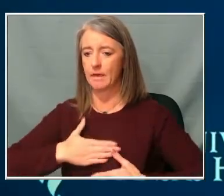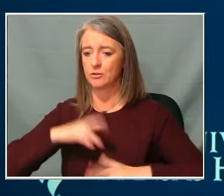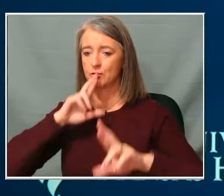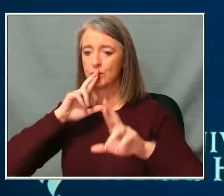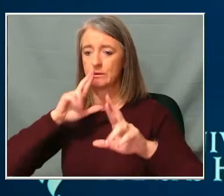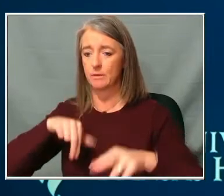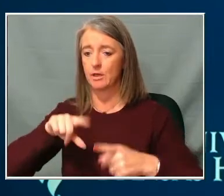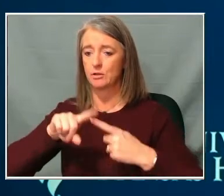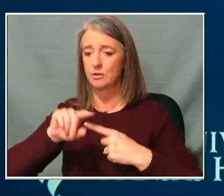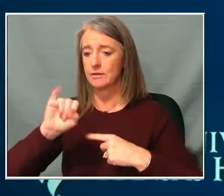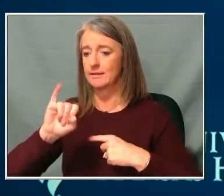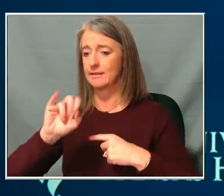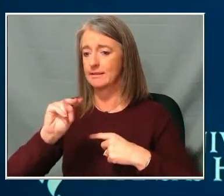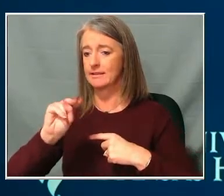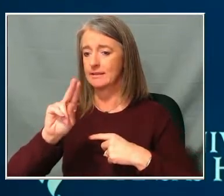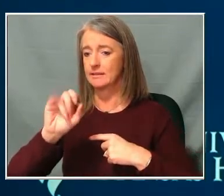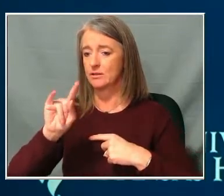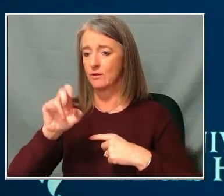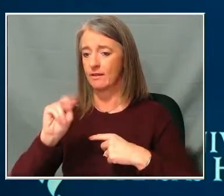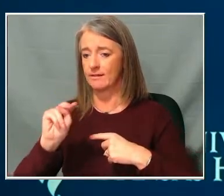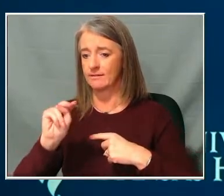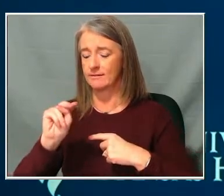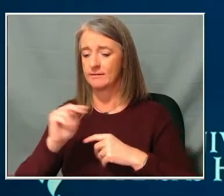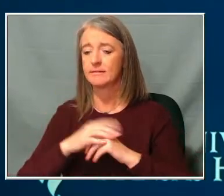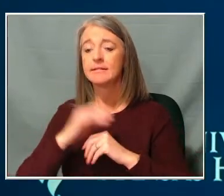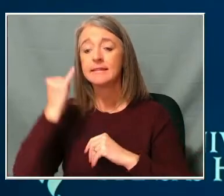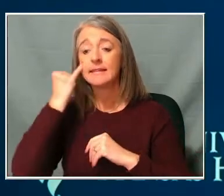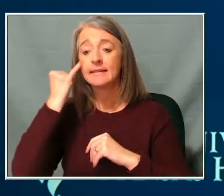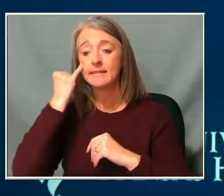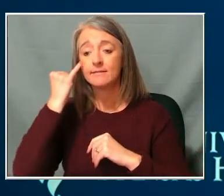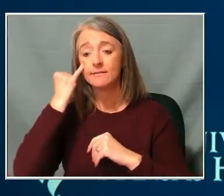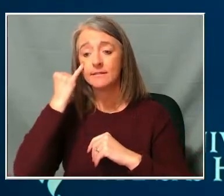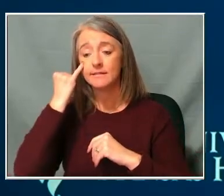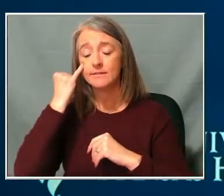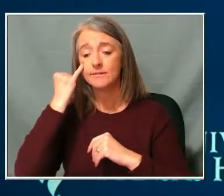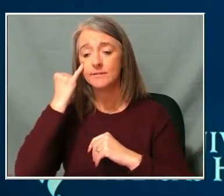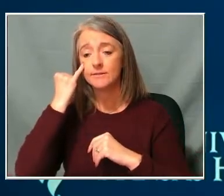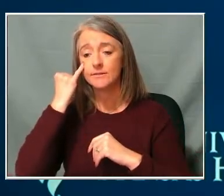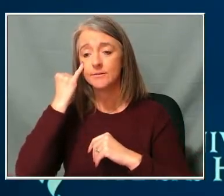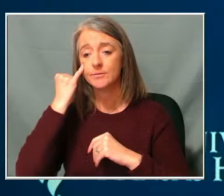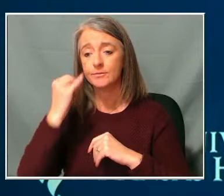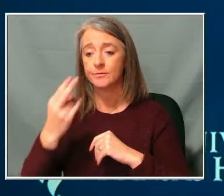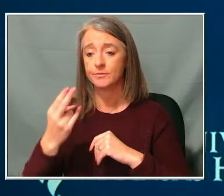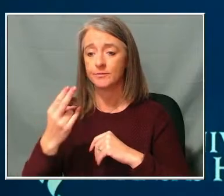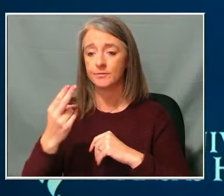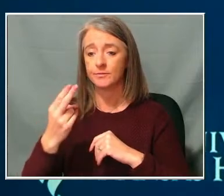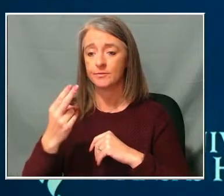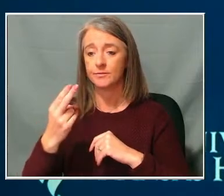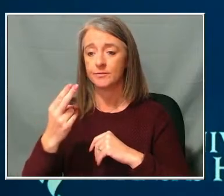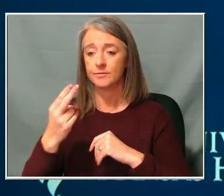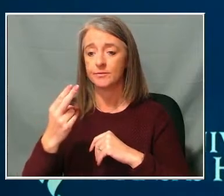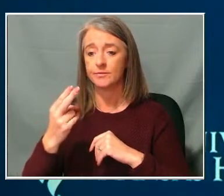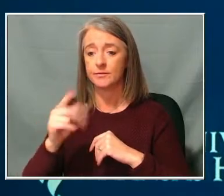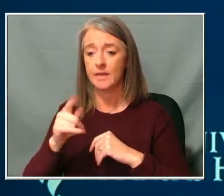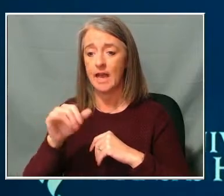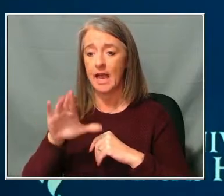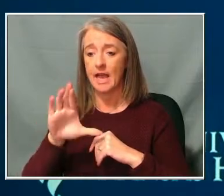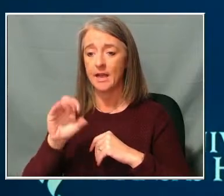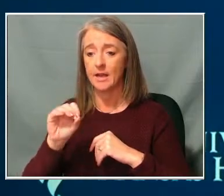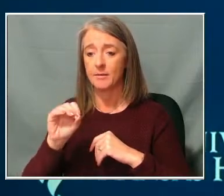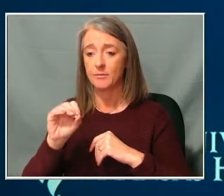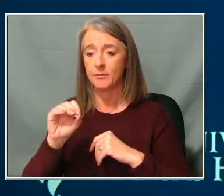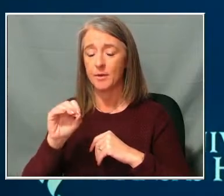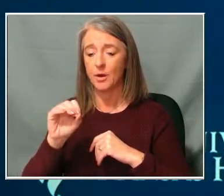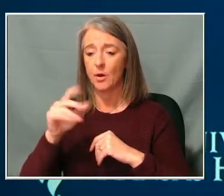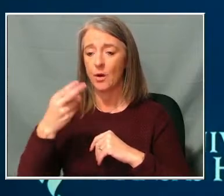to insulin. So if we're in a hyper or insulinemic state over a chronic period of time,